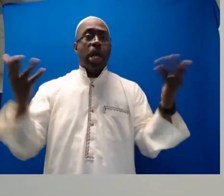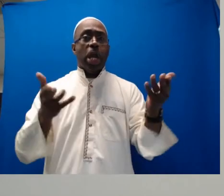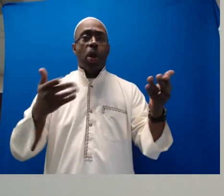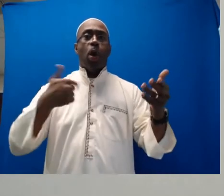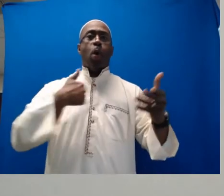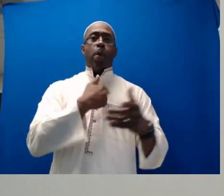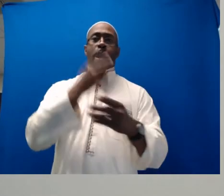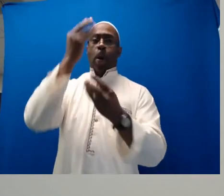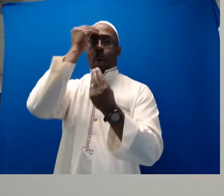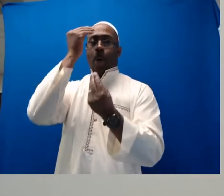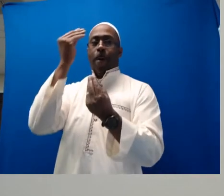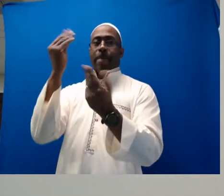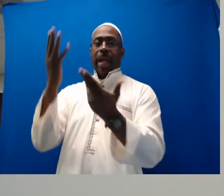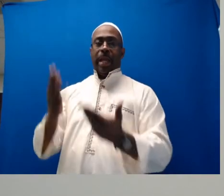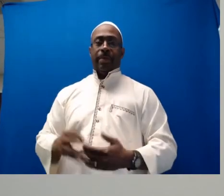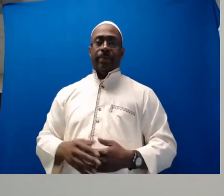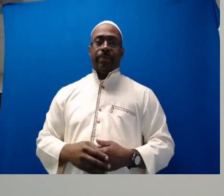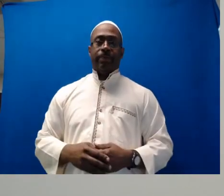obey.